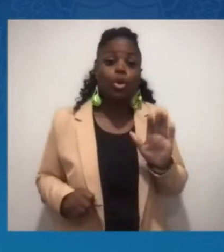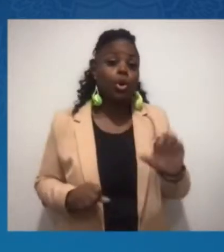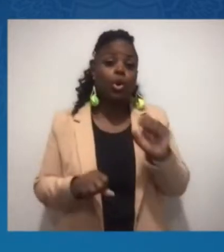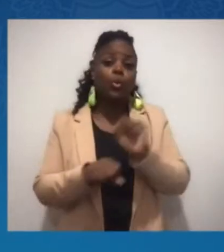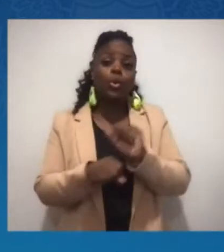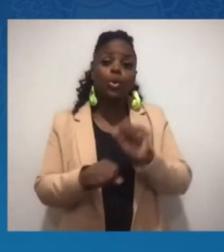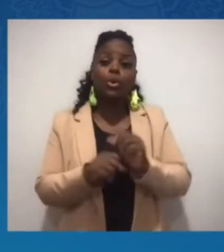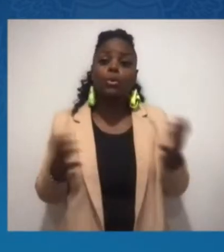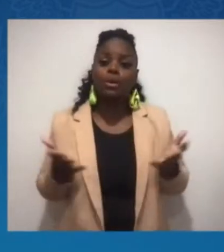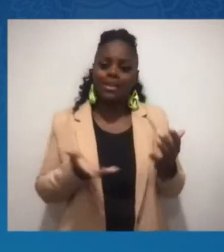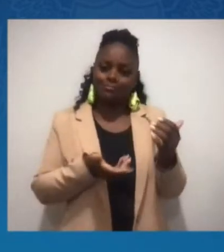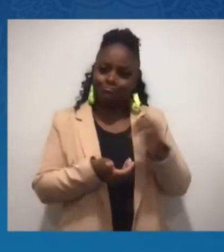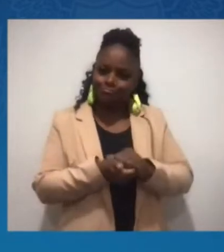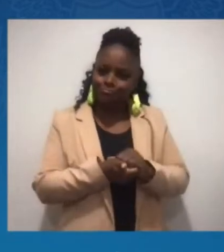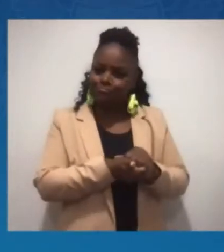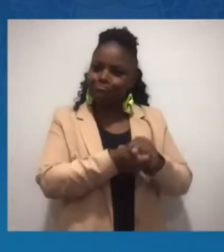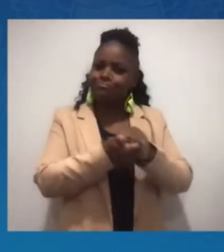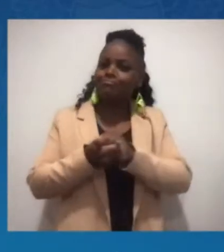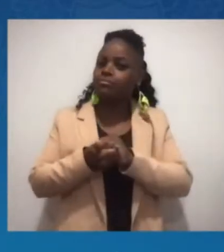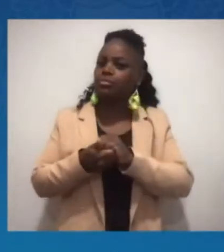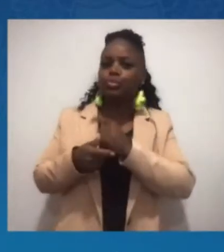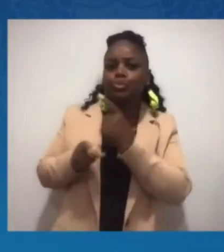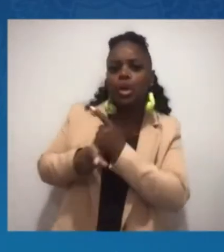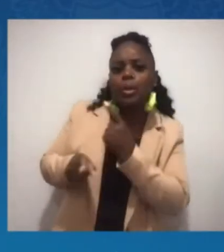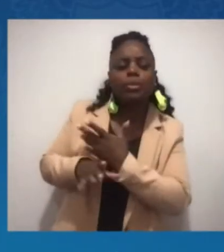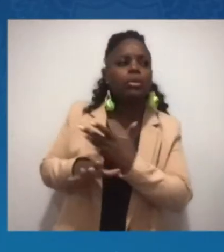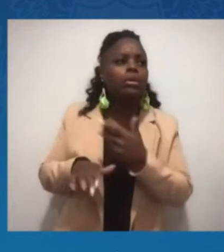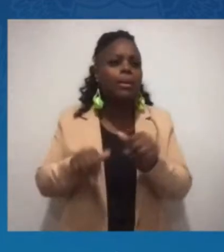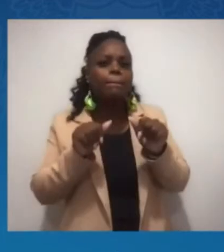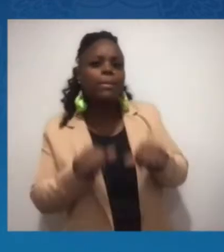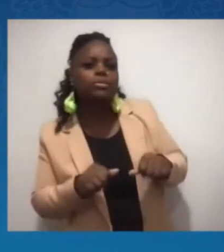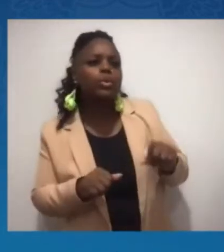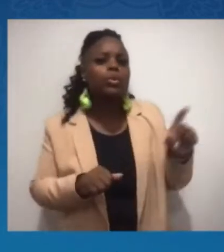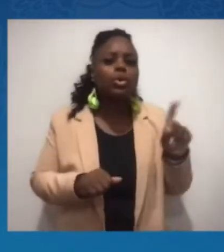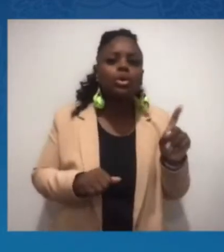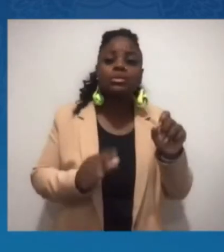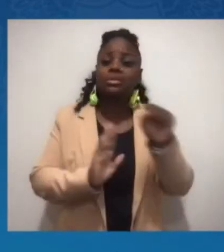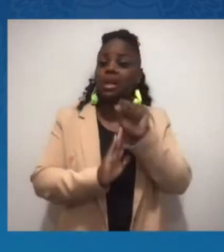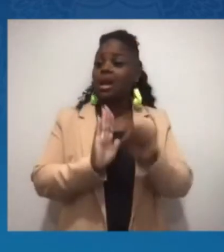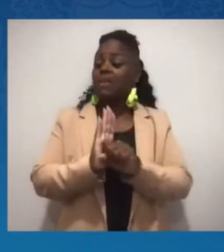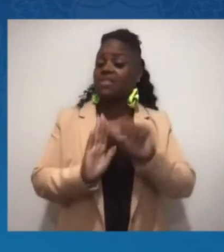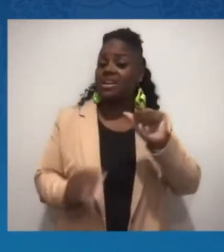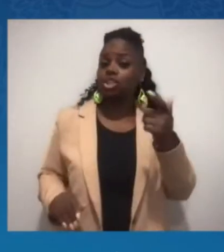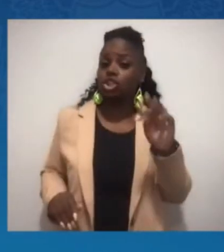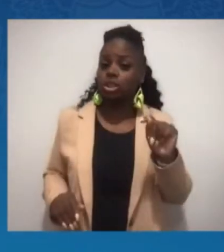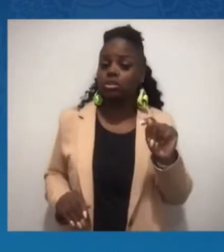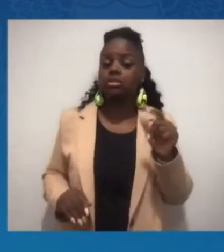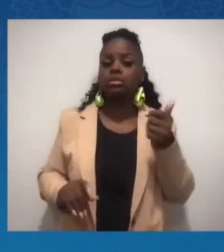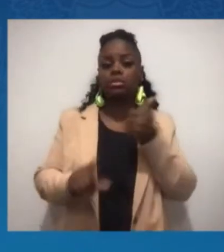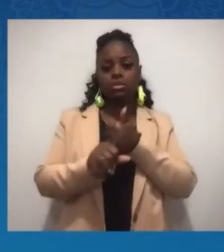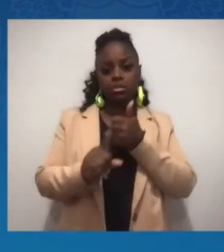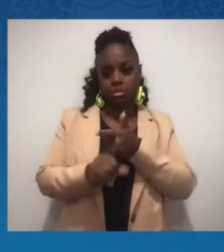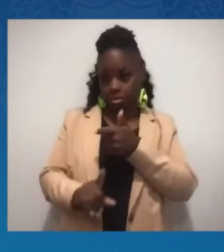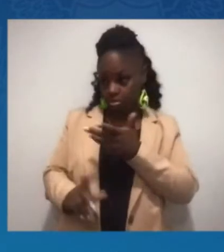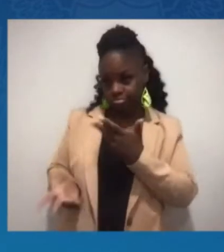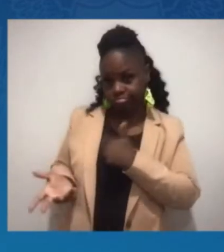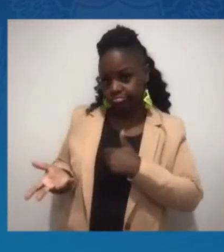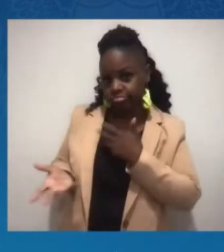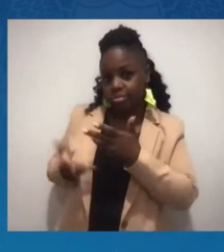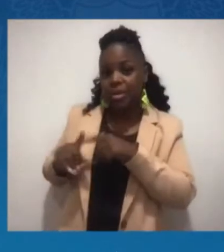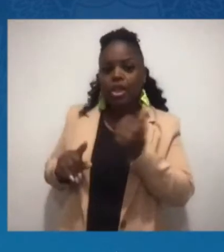and possible with attorneys general from around the country. Not this one in Texas. Not